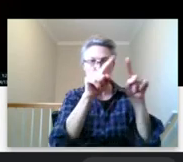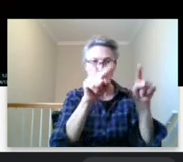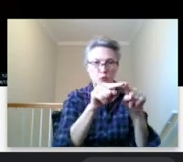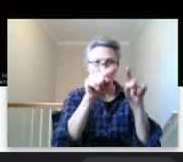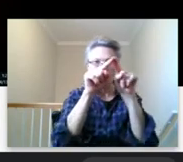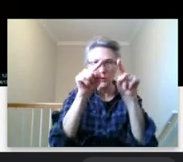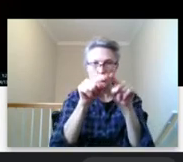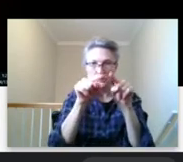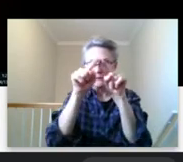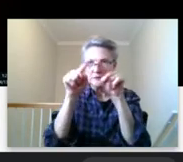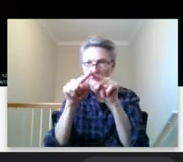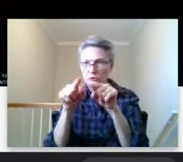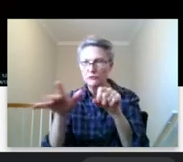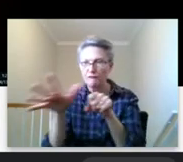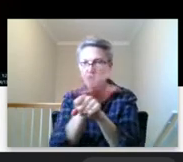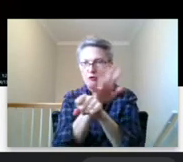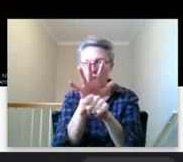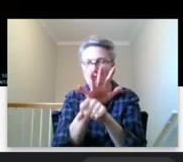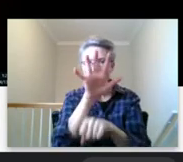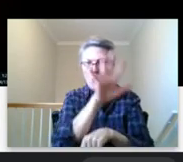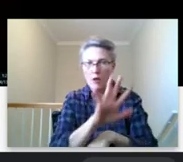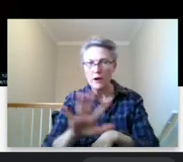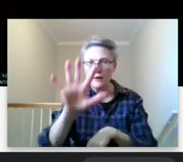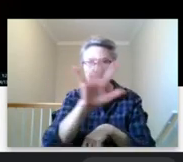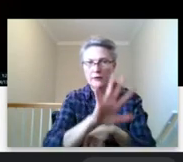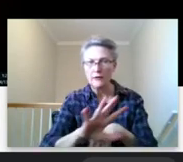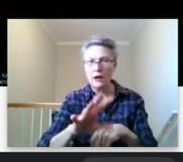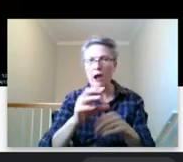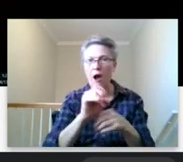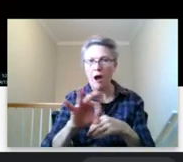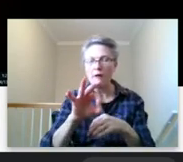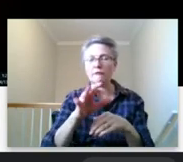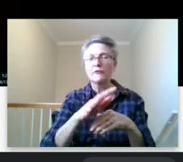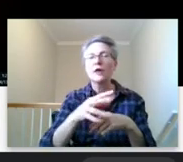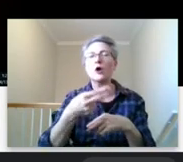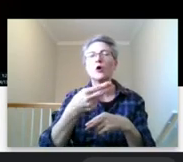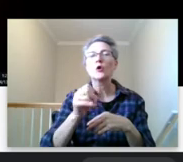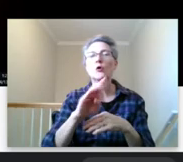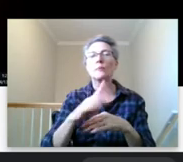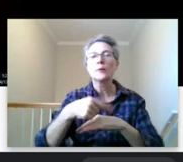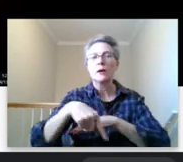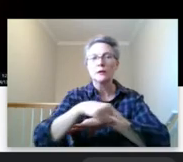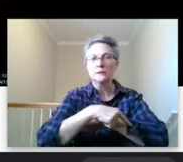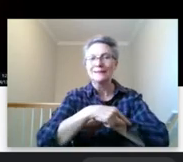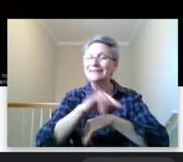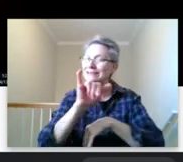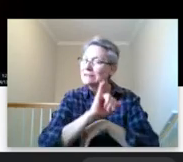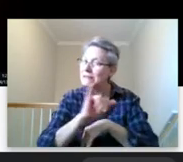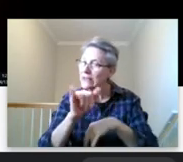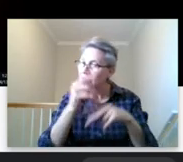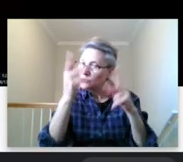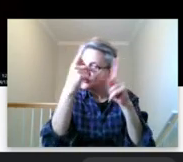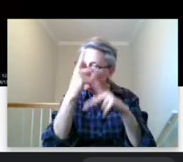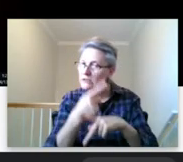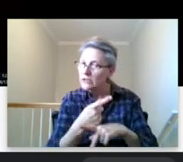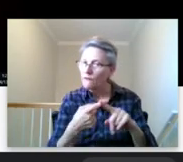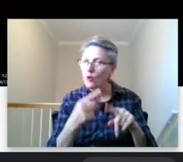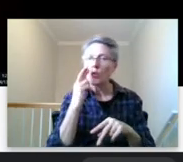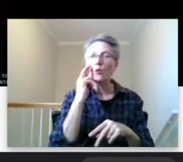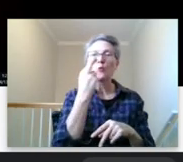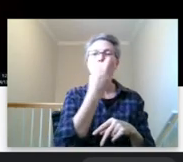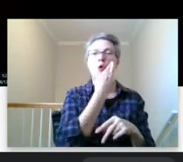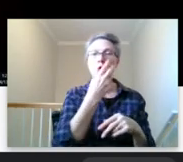cover up this entire area of this herb garden? Now we can take the same strategy and apply it to the rose garden, right? So I'm going to switch